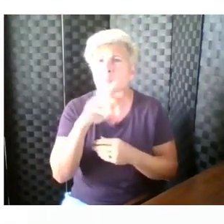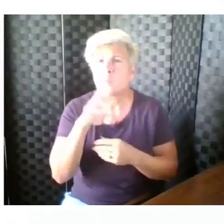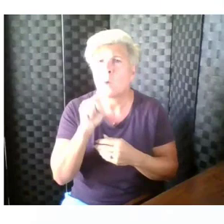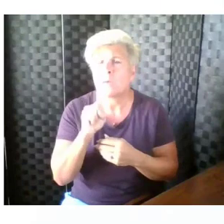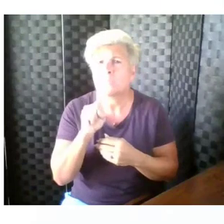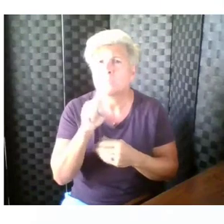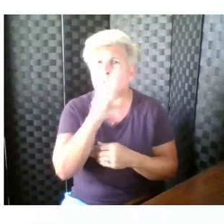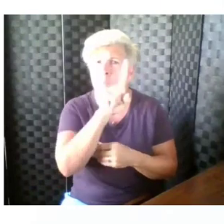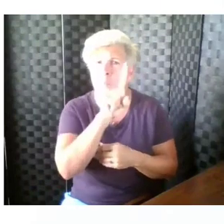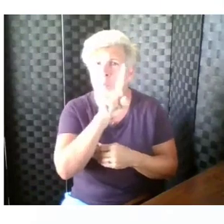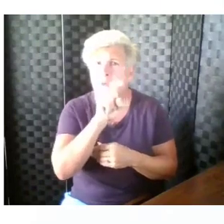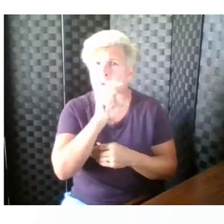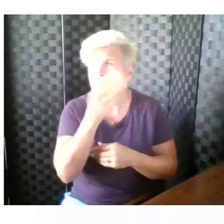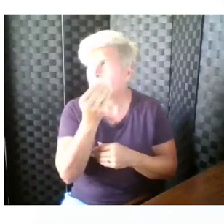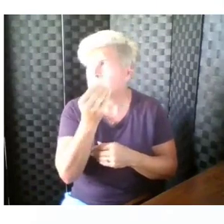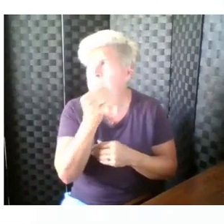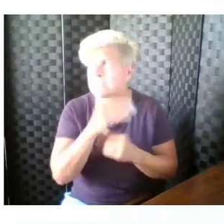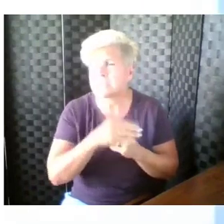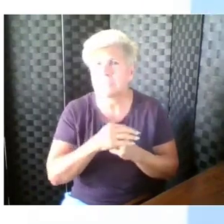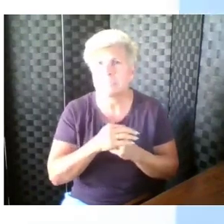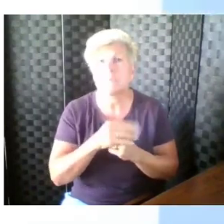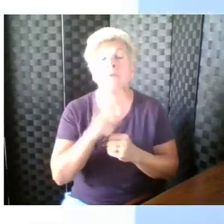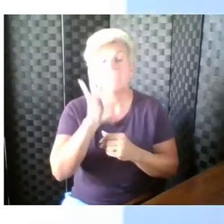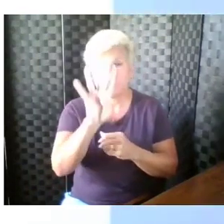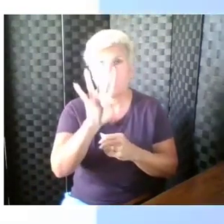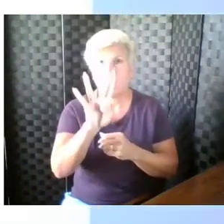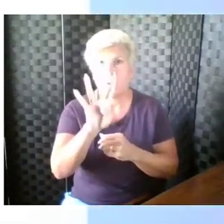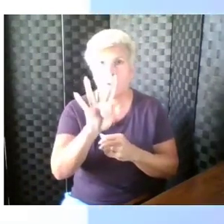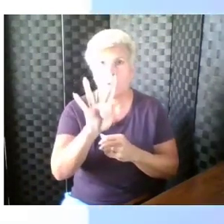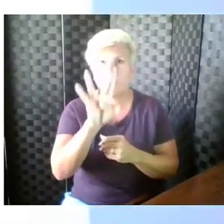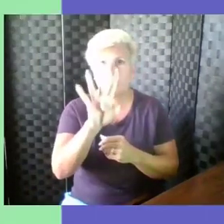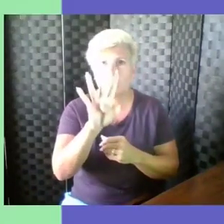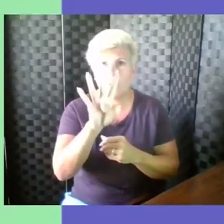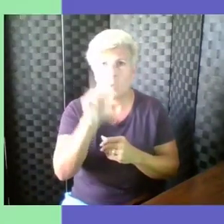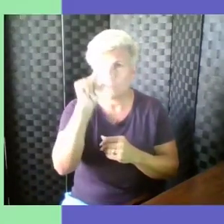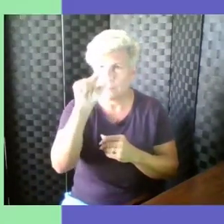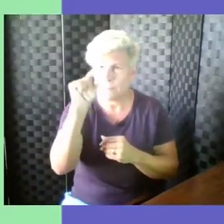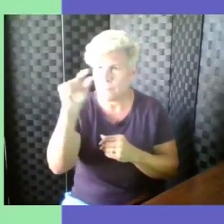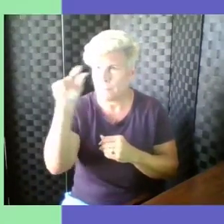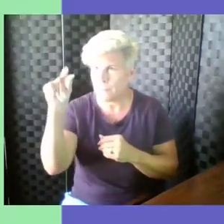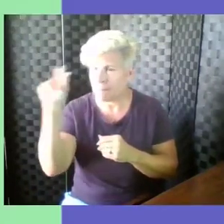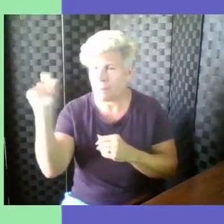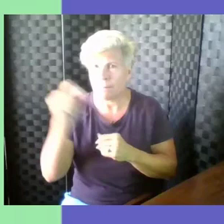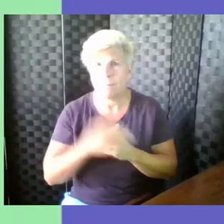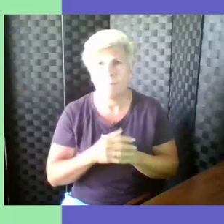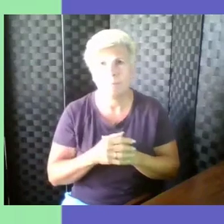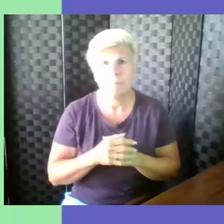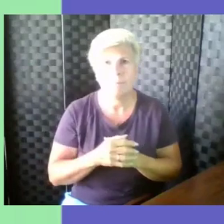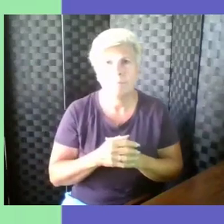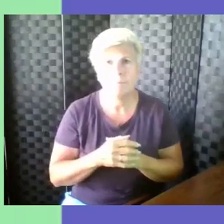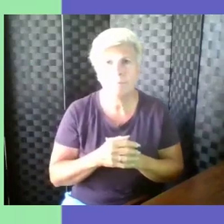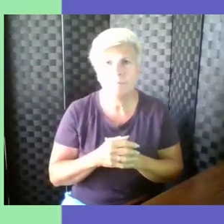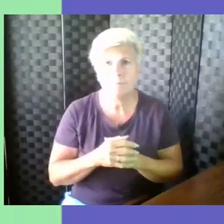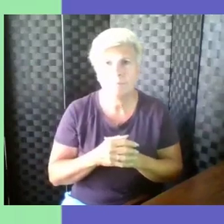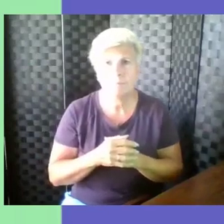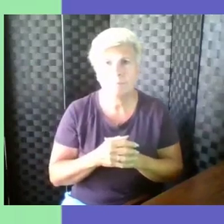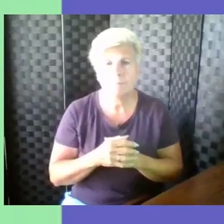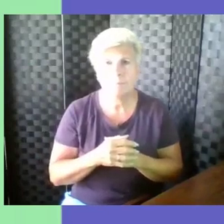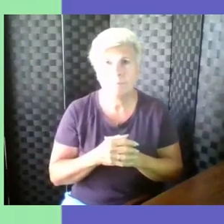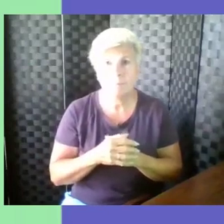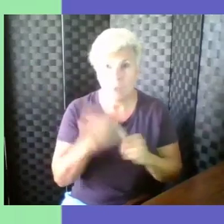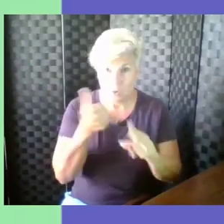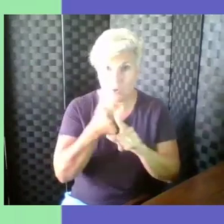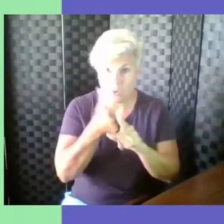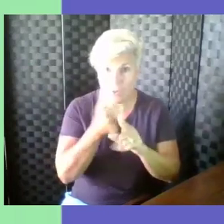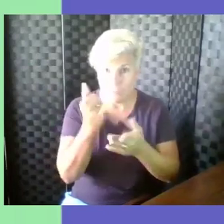in 114? Yeah, 4. So we're just going to draw 4 little squares here. So take a second and do